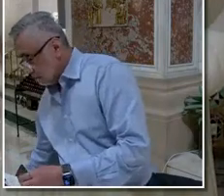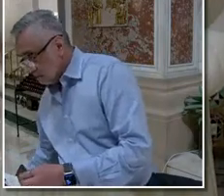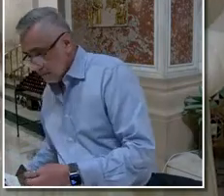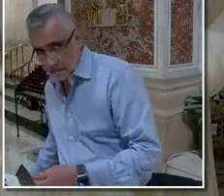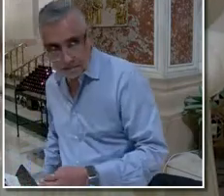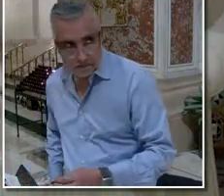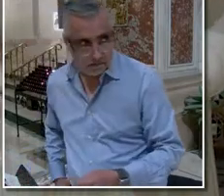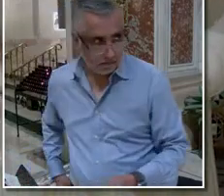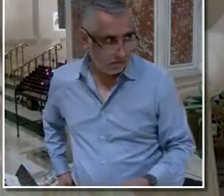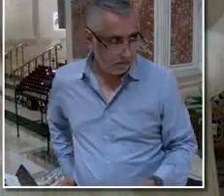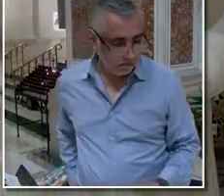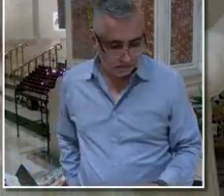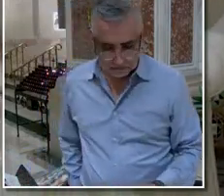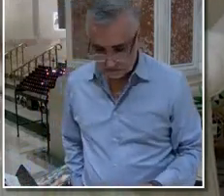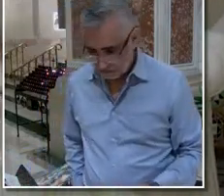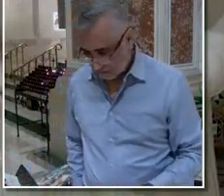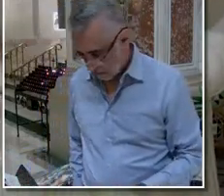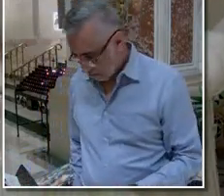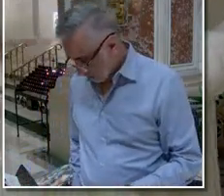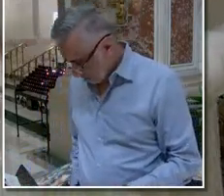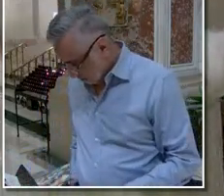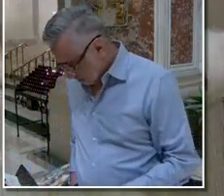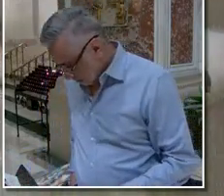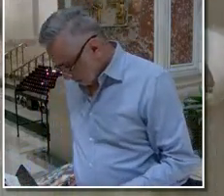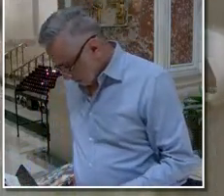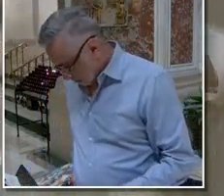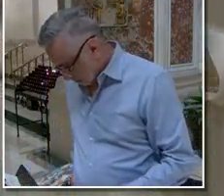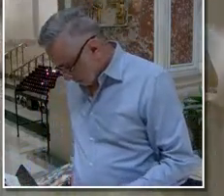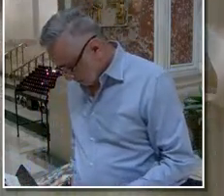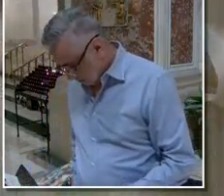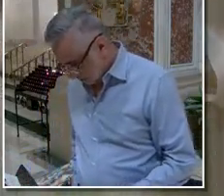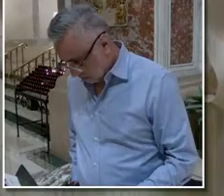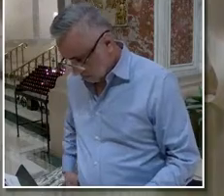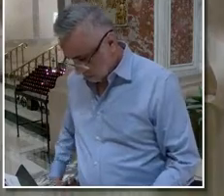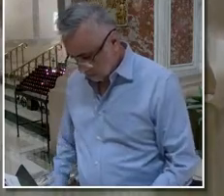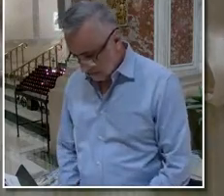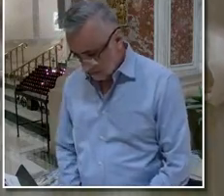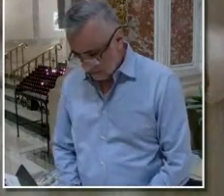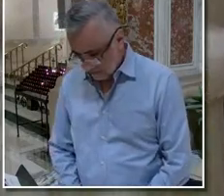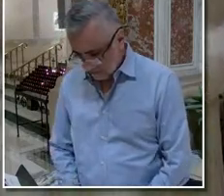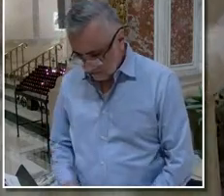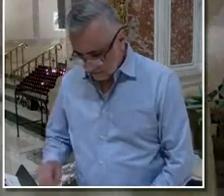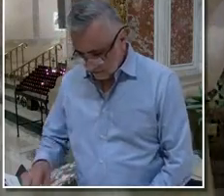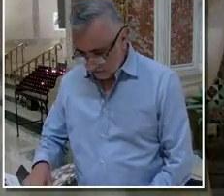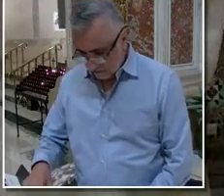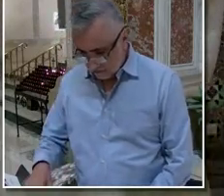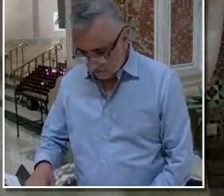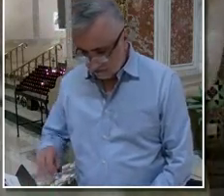Thank you.